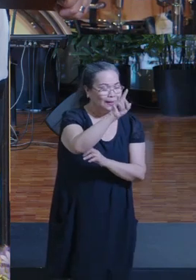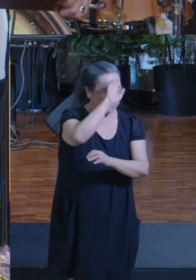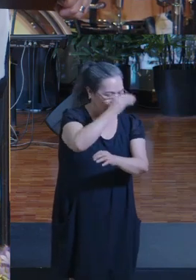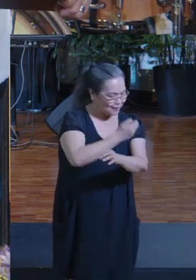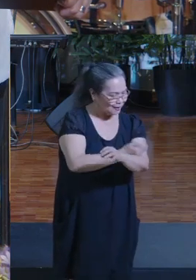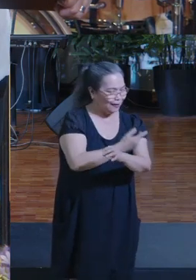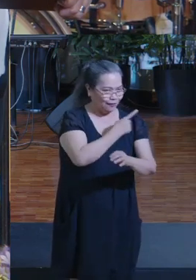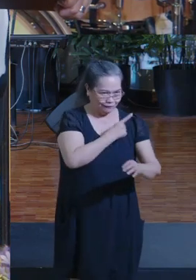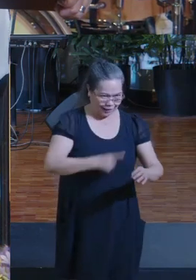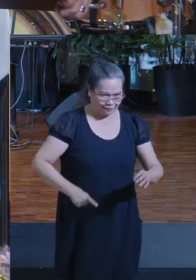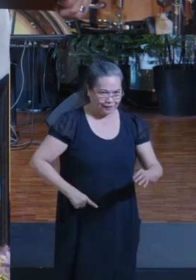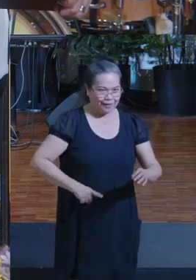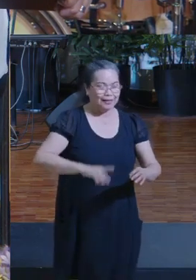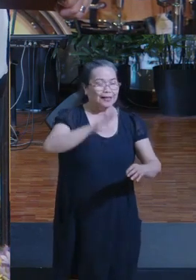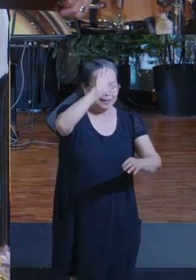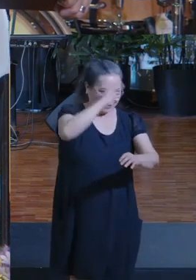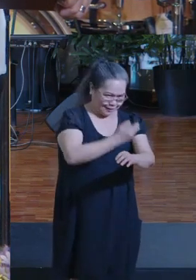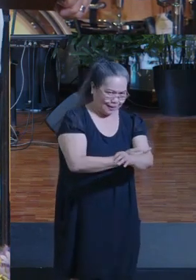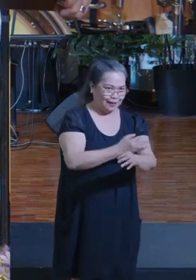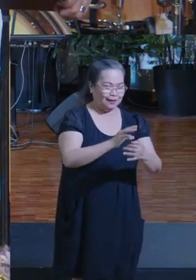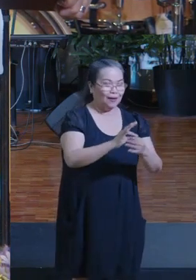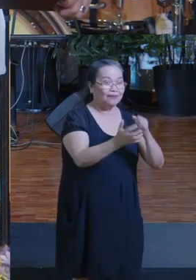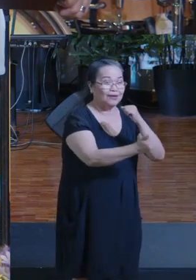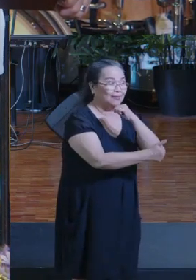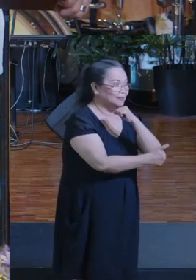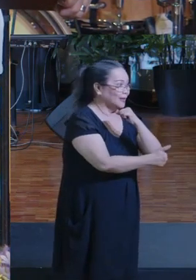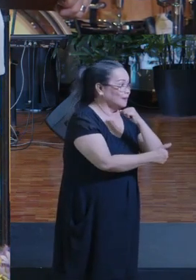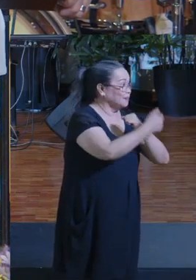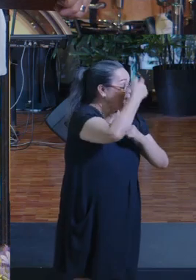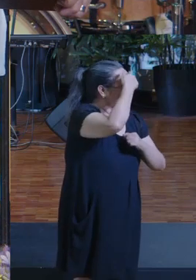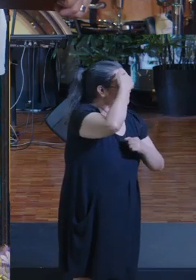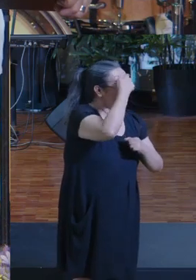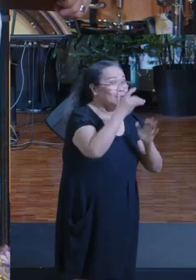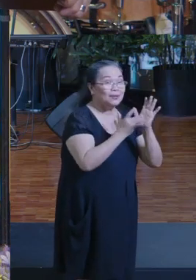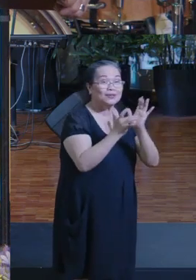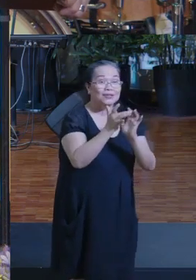Abraham. Sa Galatians 3:26,